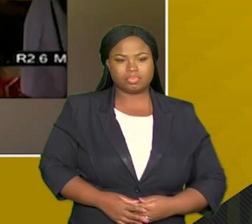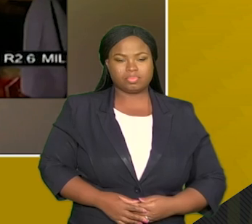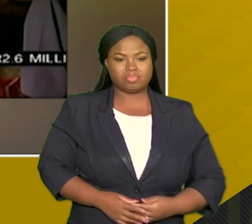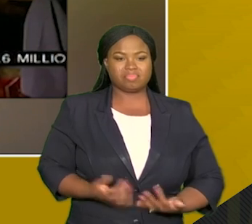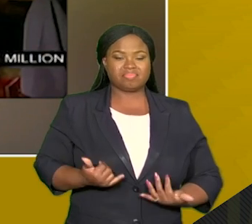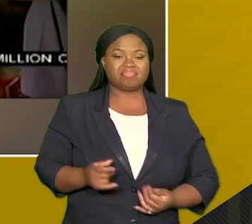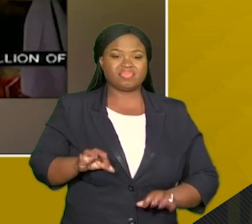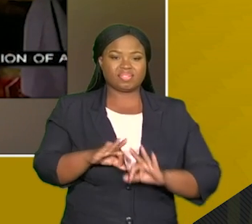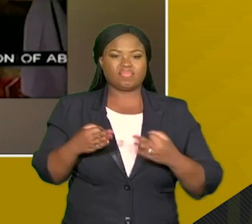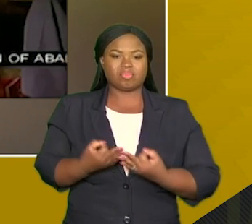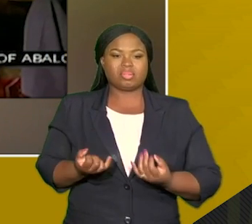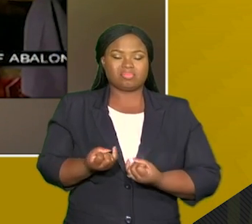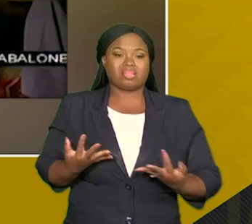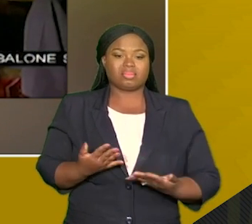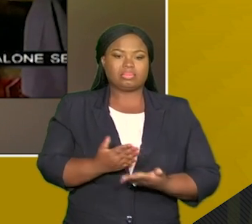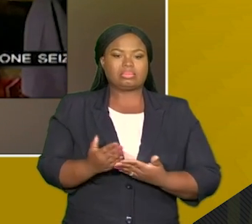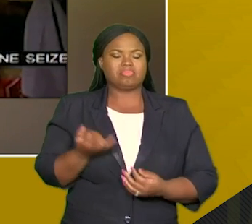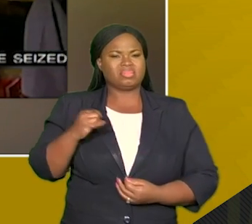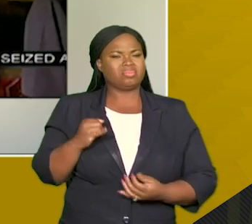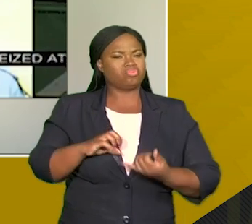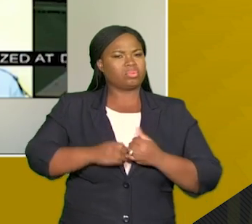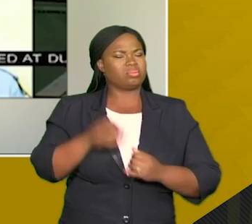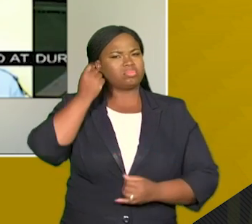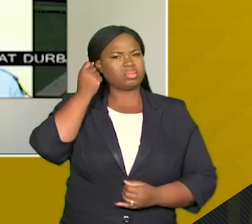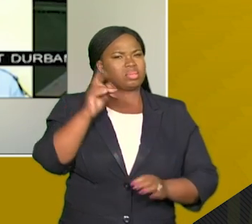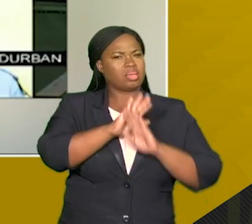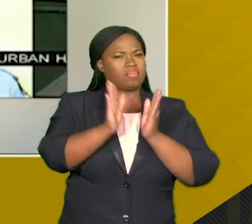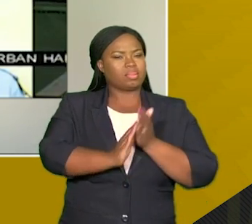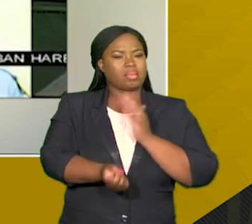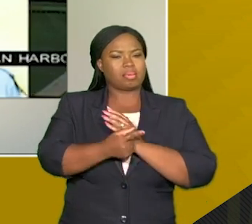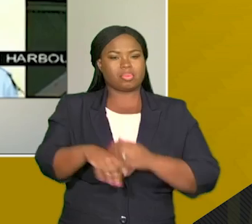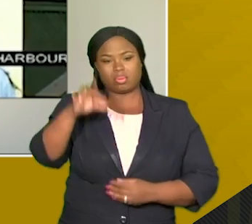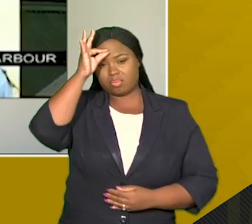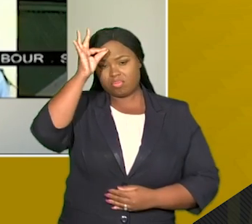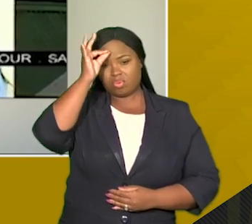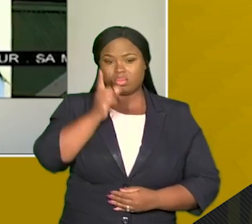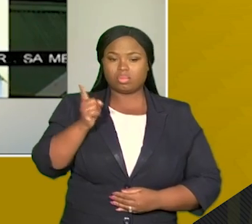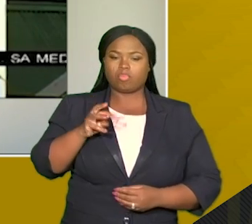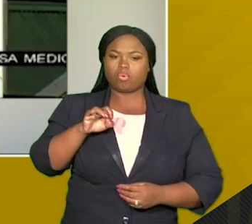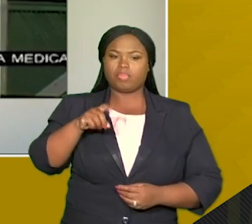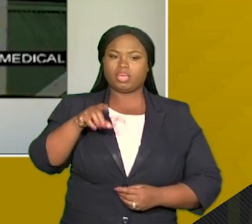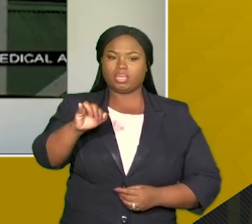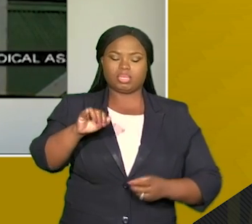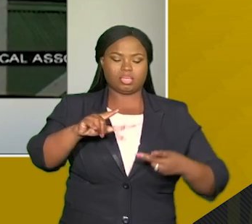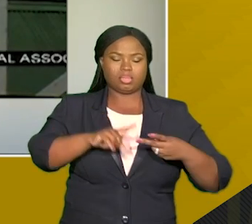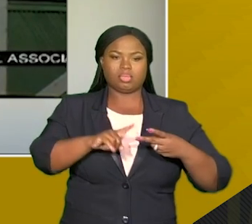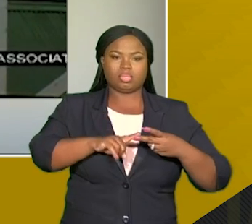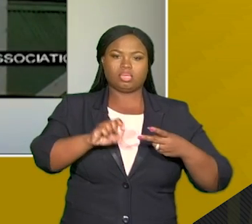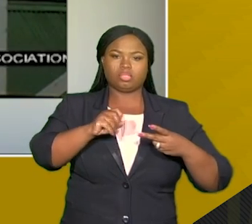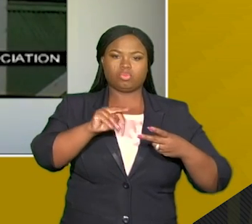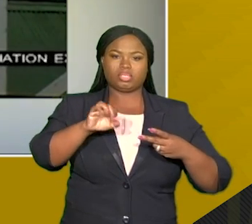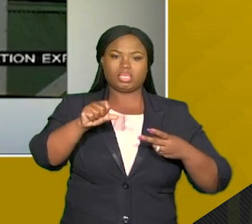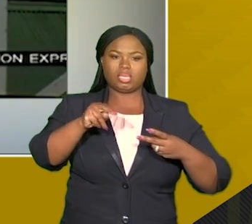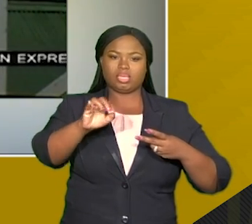African families are still trying to make sense of it all. Warrant Officer Zuko Mbeni, Constable